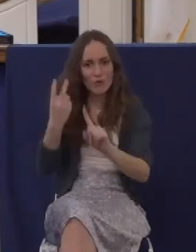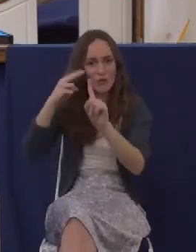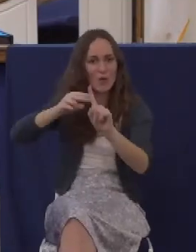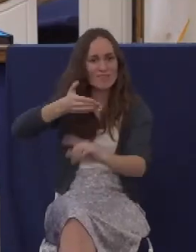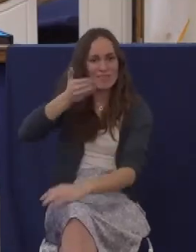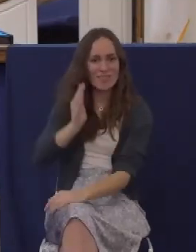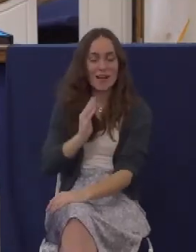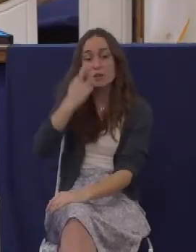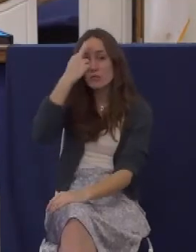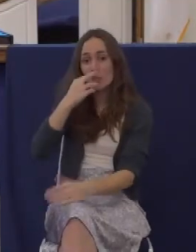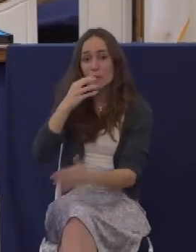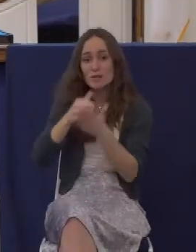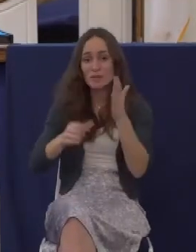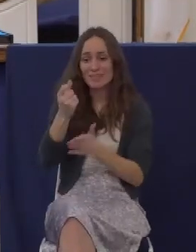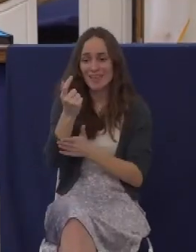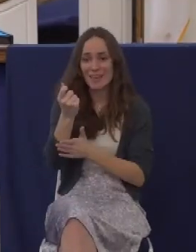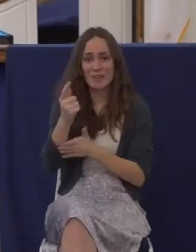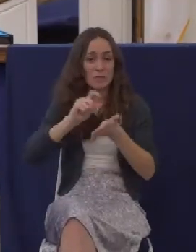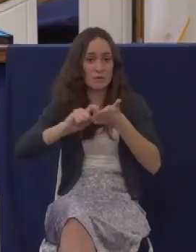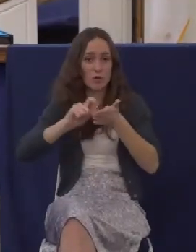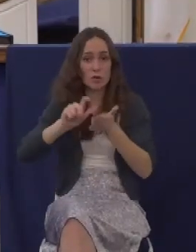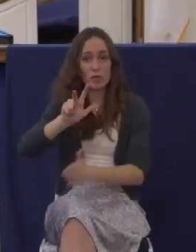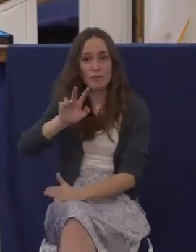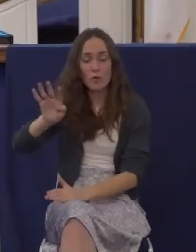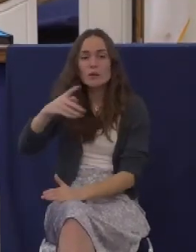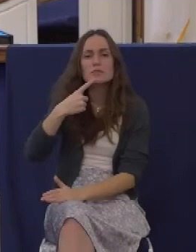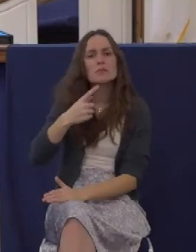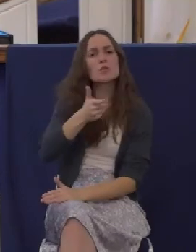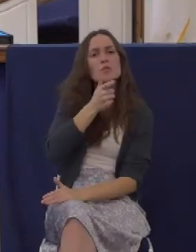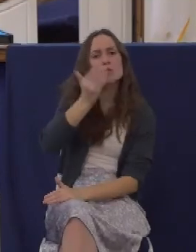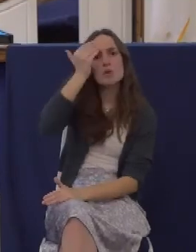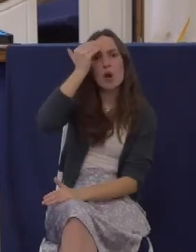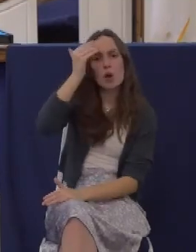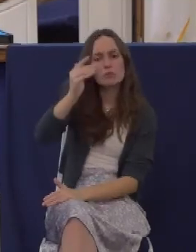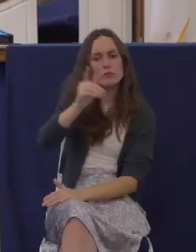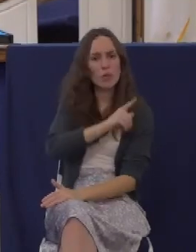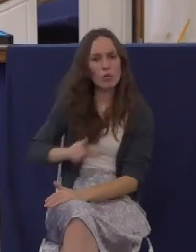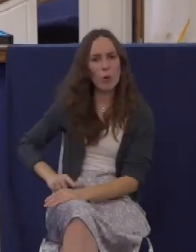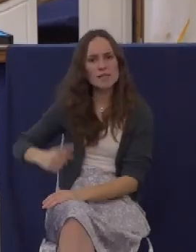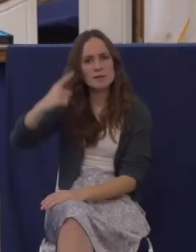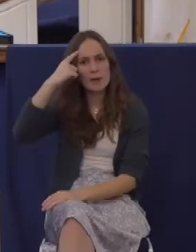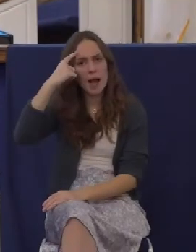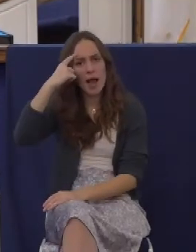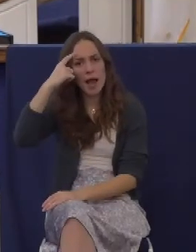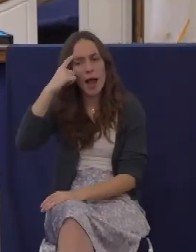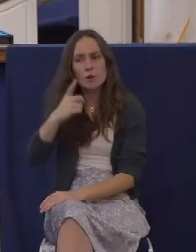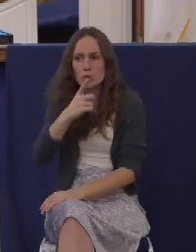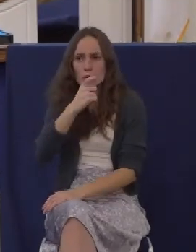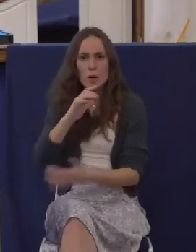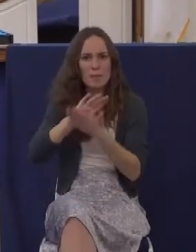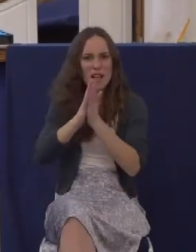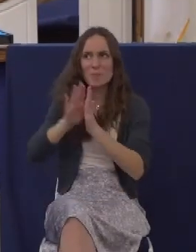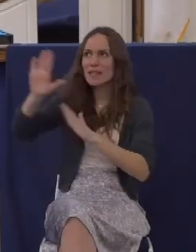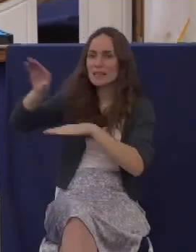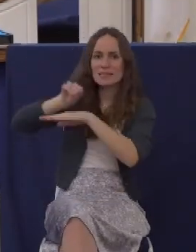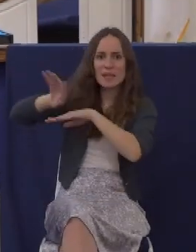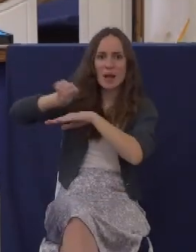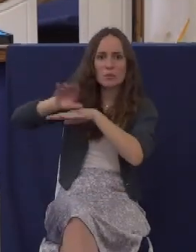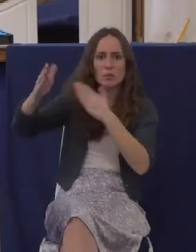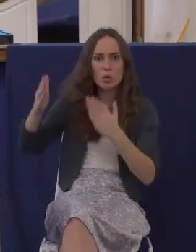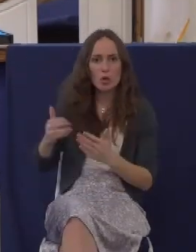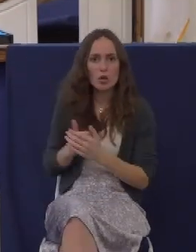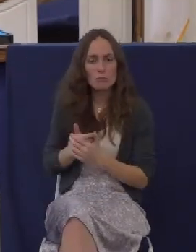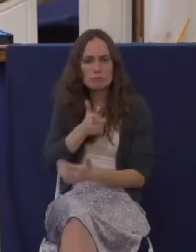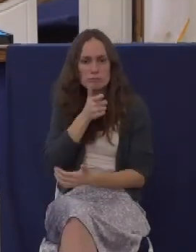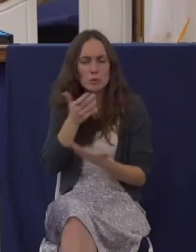in Romans 11:34, "For who hath known the mind of the Lord, or who hath been his counselor, or who hath first given to him, and it shall be